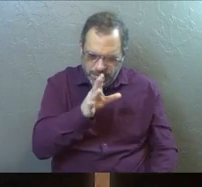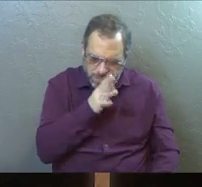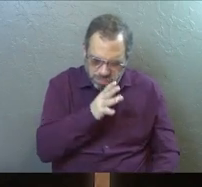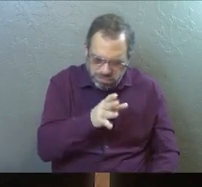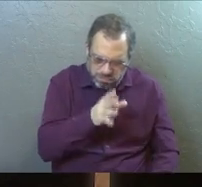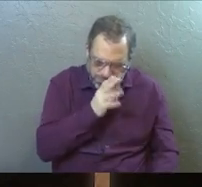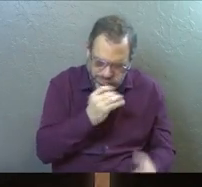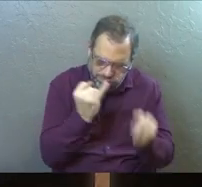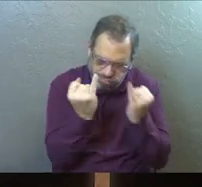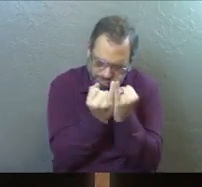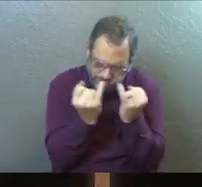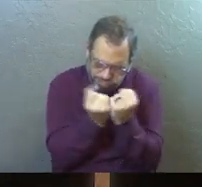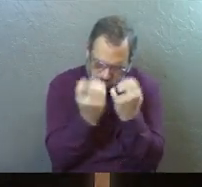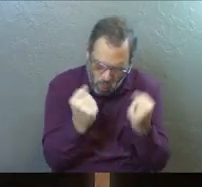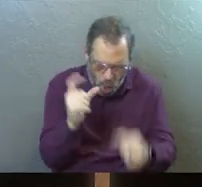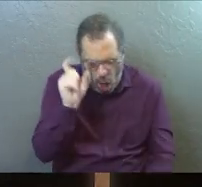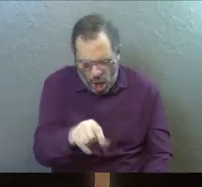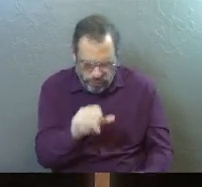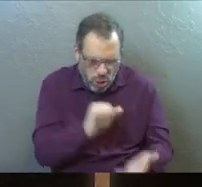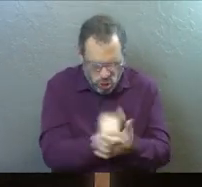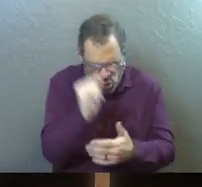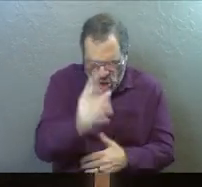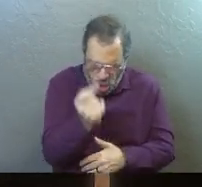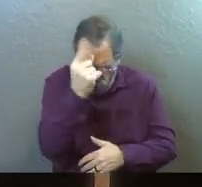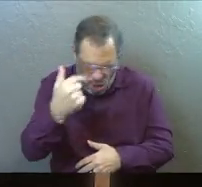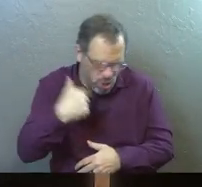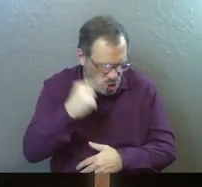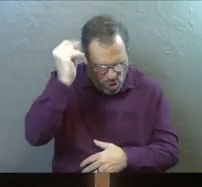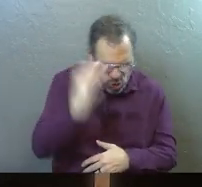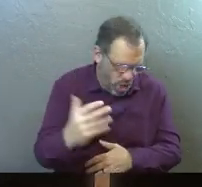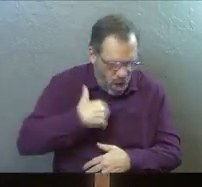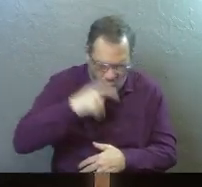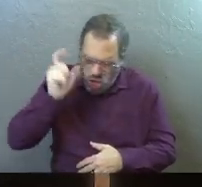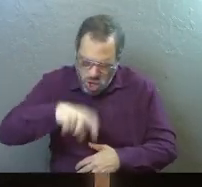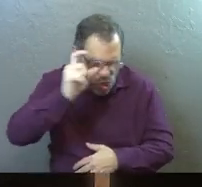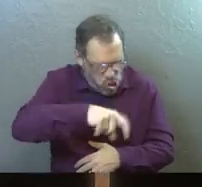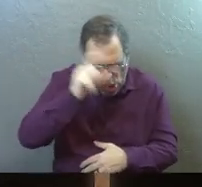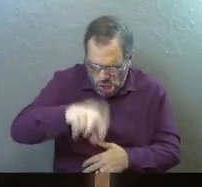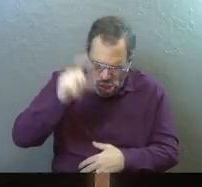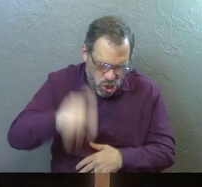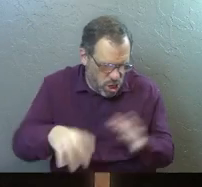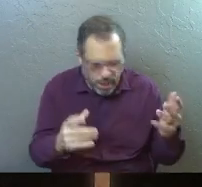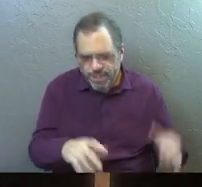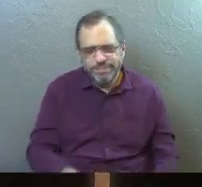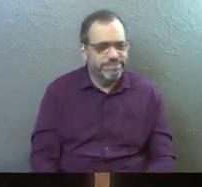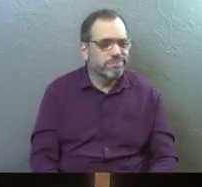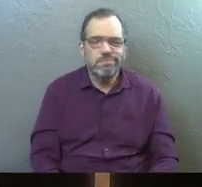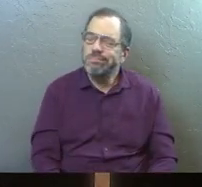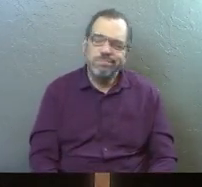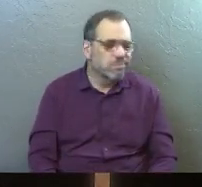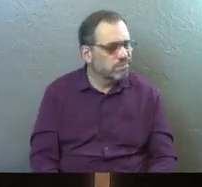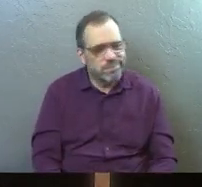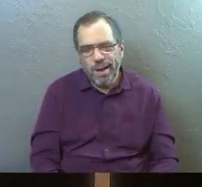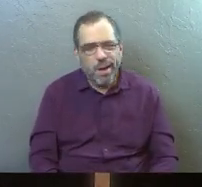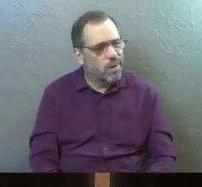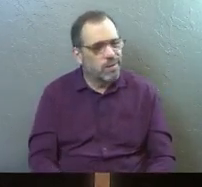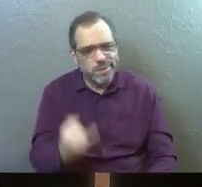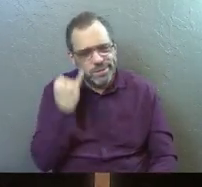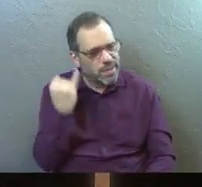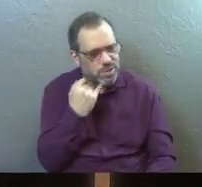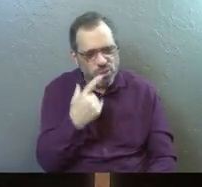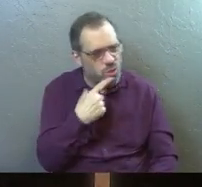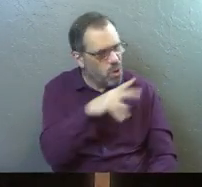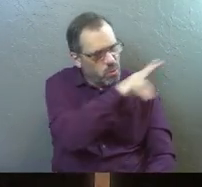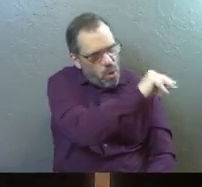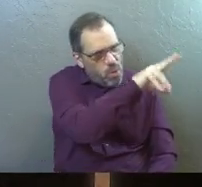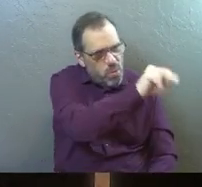myself that I always did. And it's like, well, I have to, God just understands I have to give into this. He's like, no, I don't. You said no to all